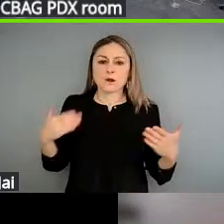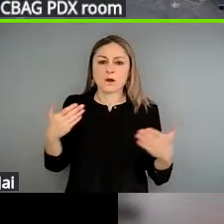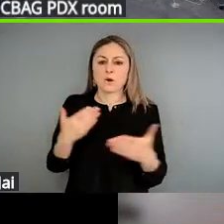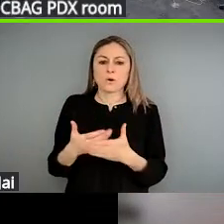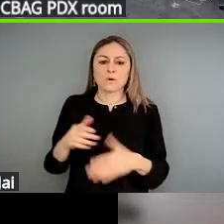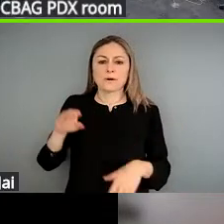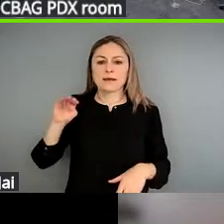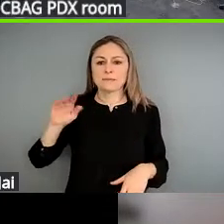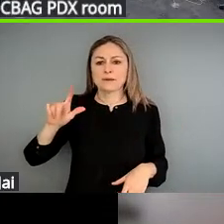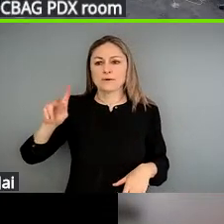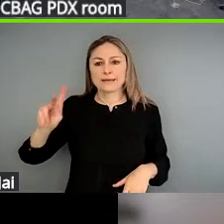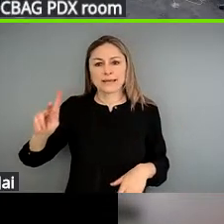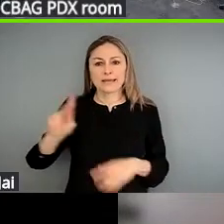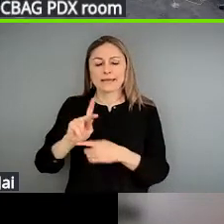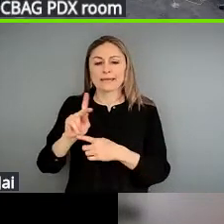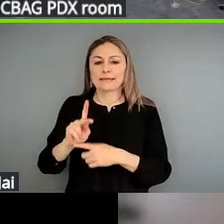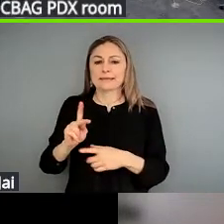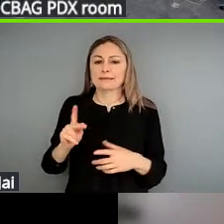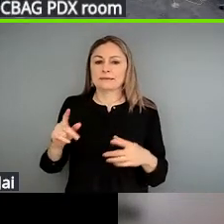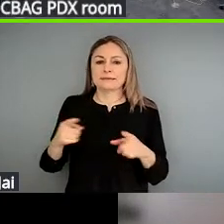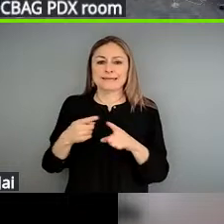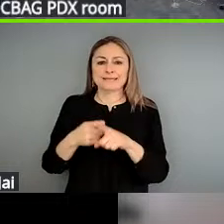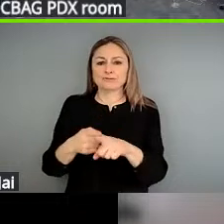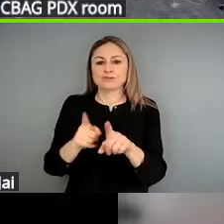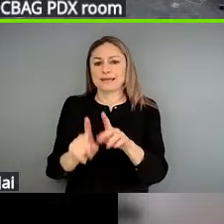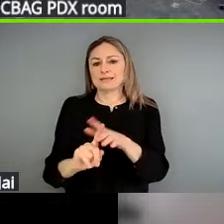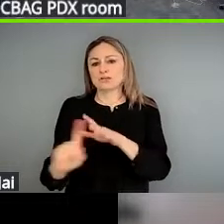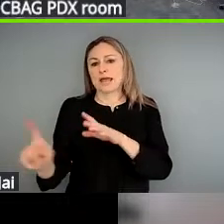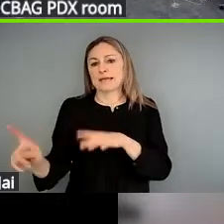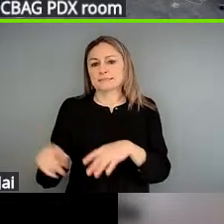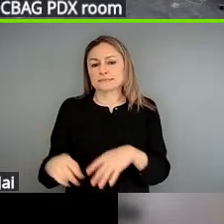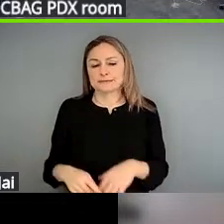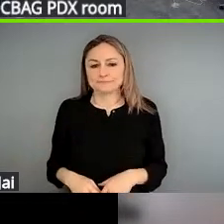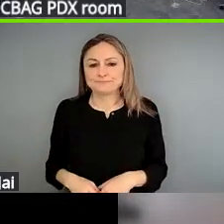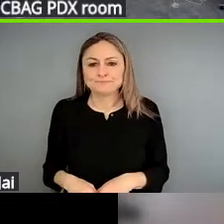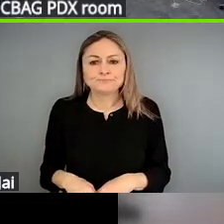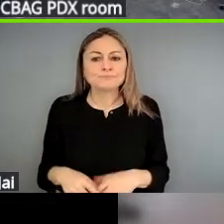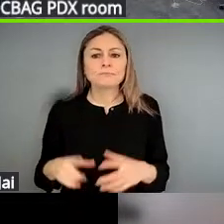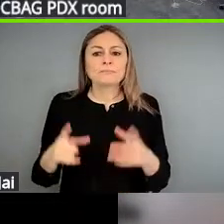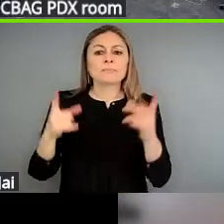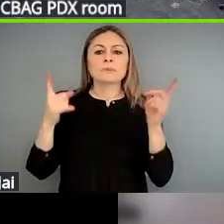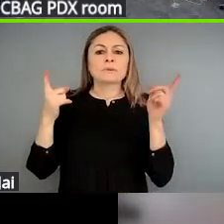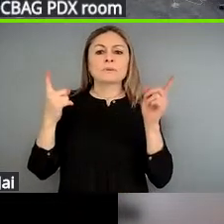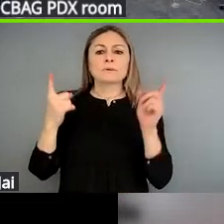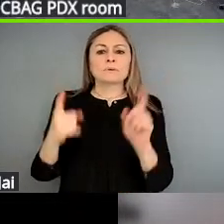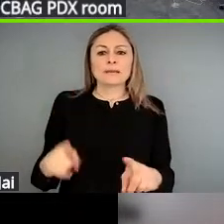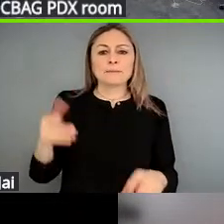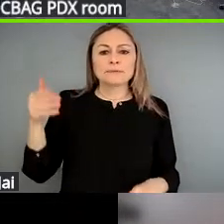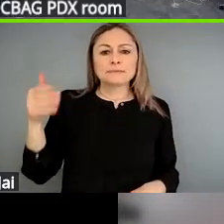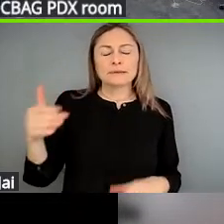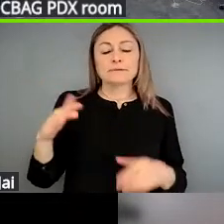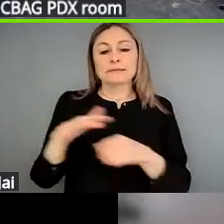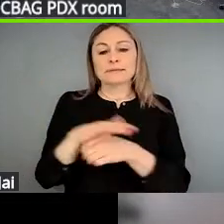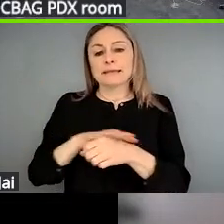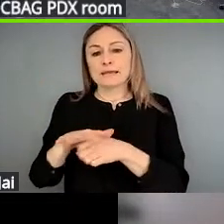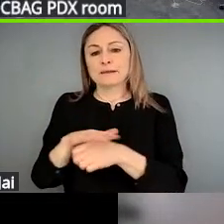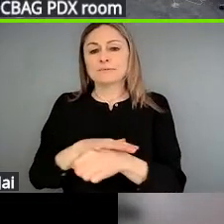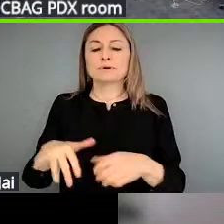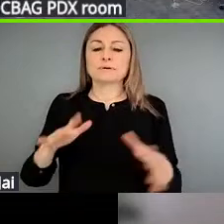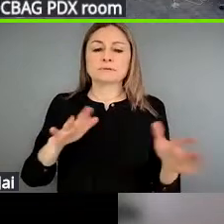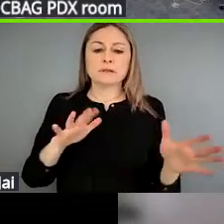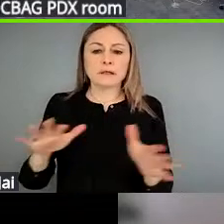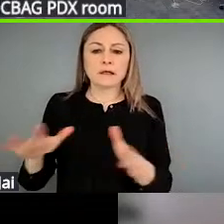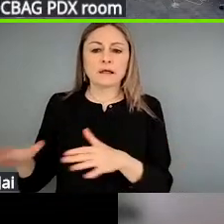NLK interchange exit, and what happens there with the neighborhoods and the freight and all that sort of stuff.